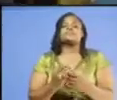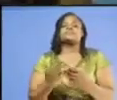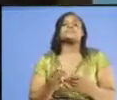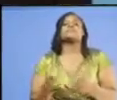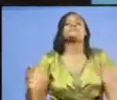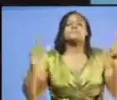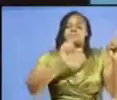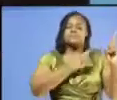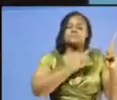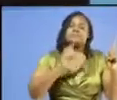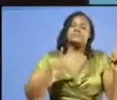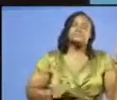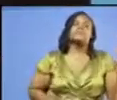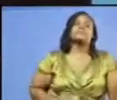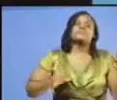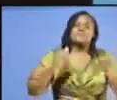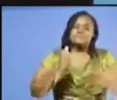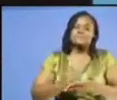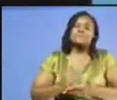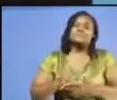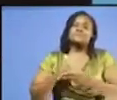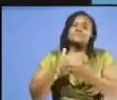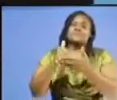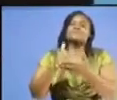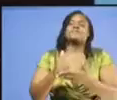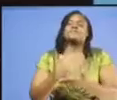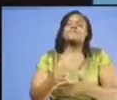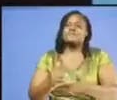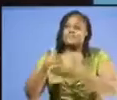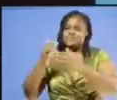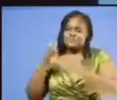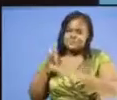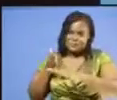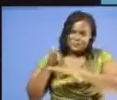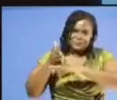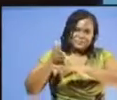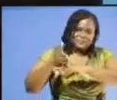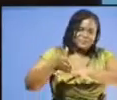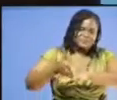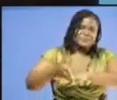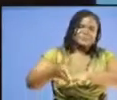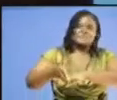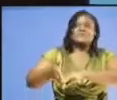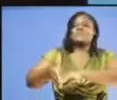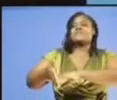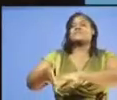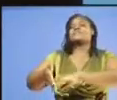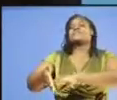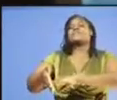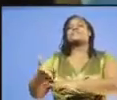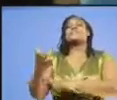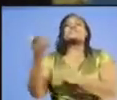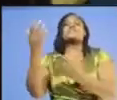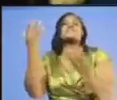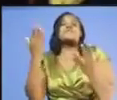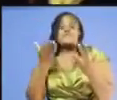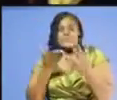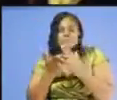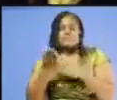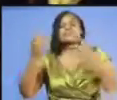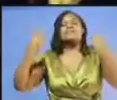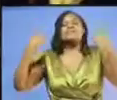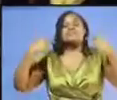He'll help you cross over. Lord, help me win those